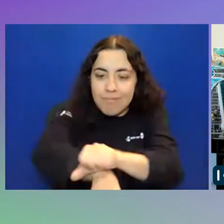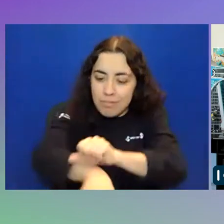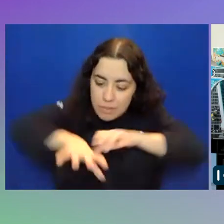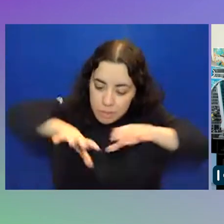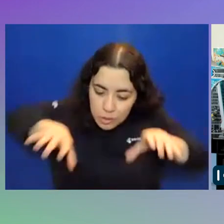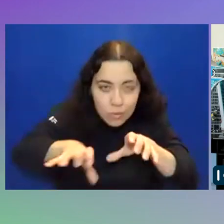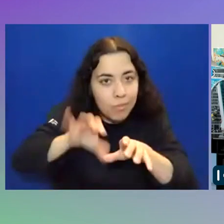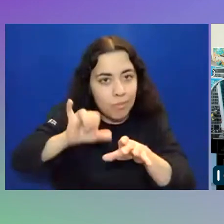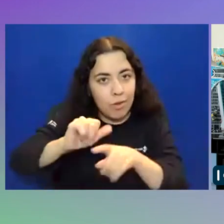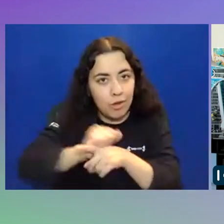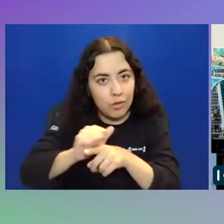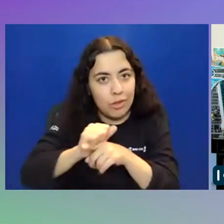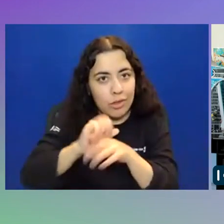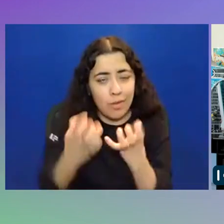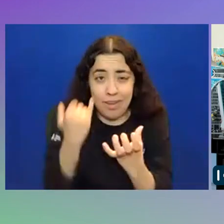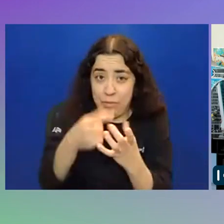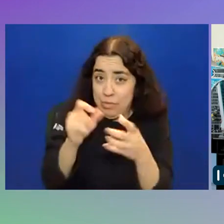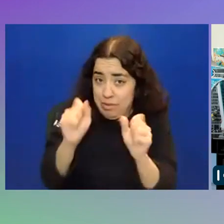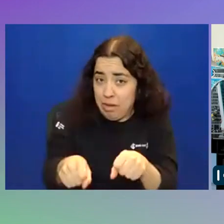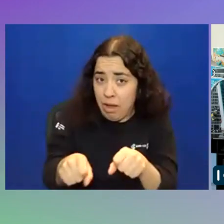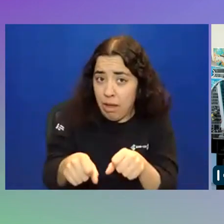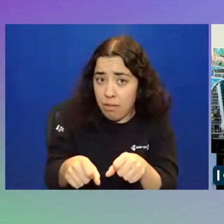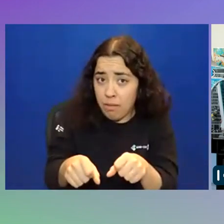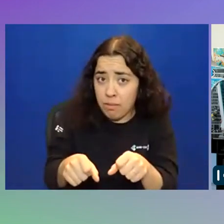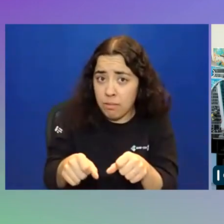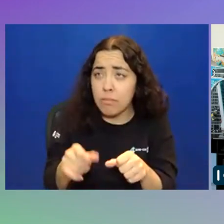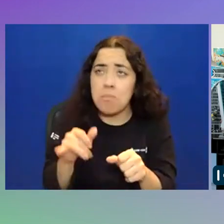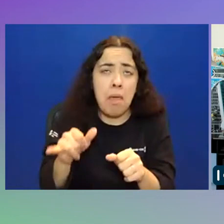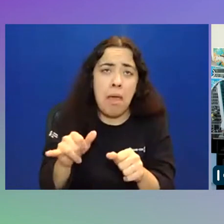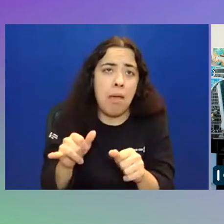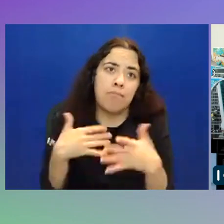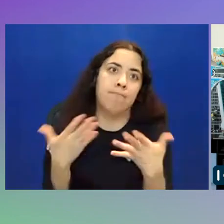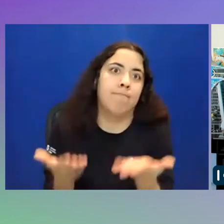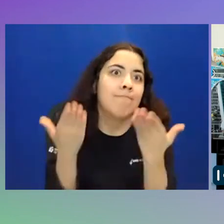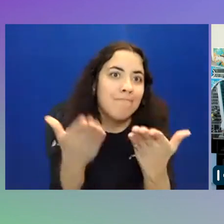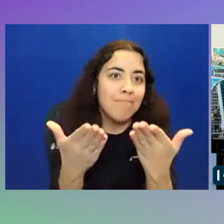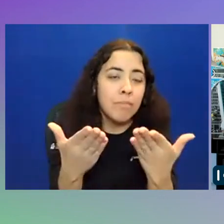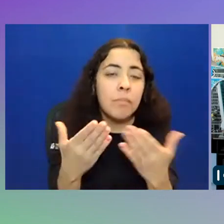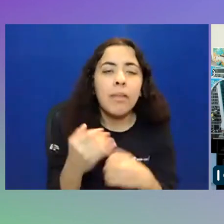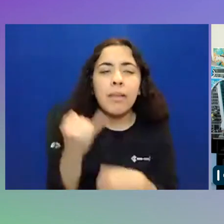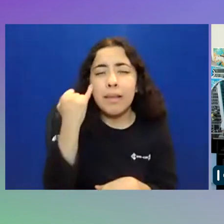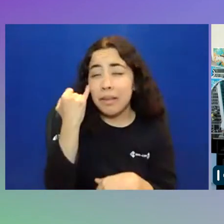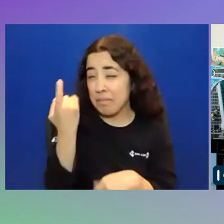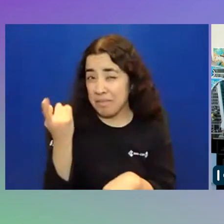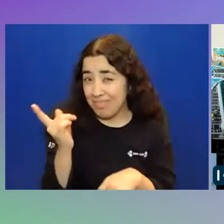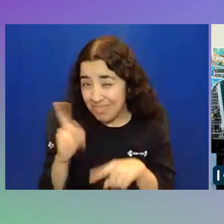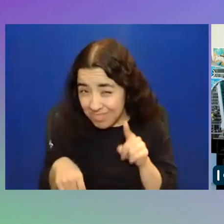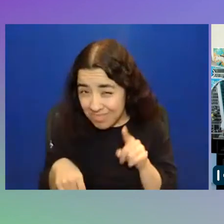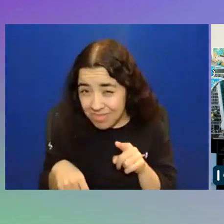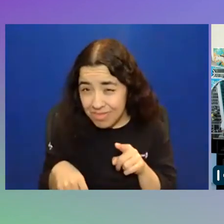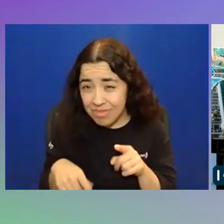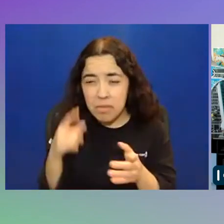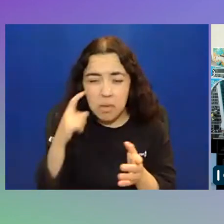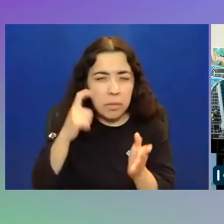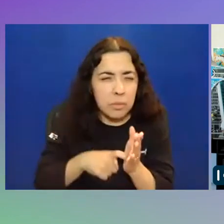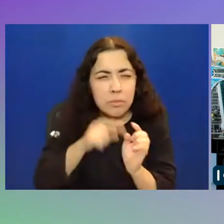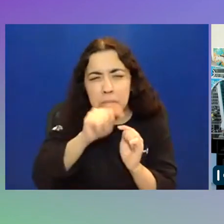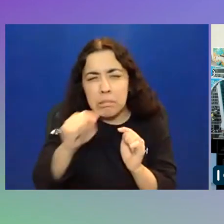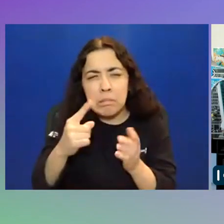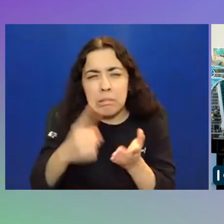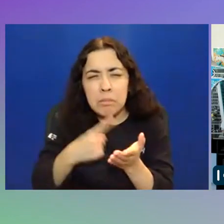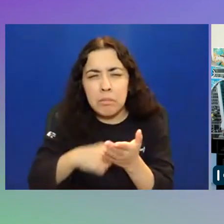that level of engagement in your training, that's a fantastic way to do it. If you can't quite do that, because I know sometimes trainings like